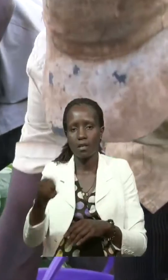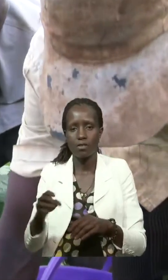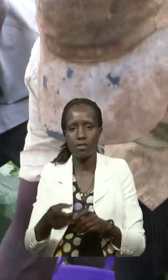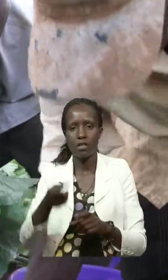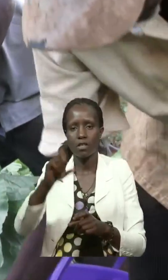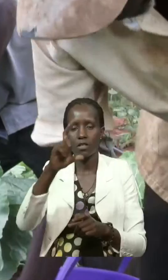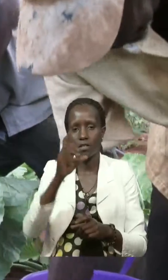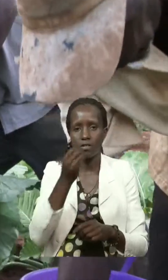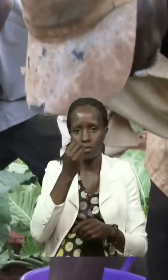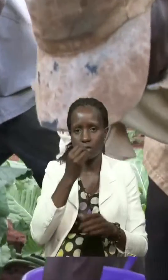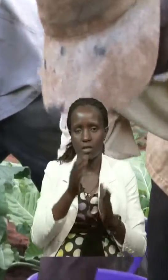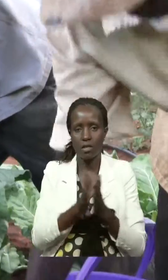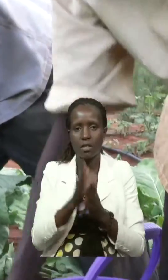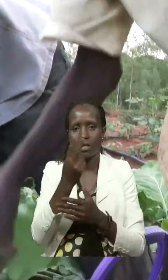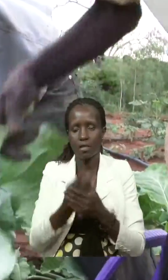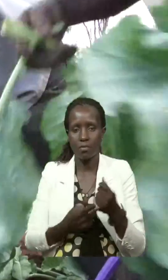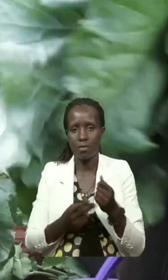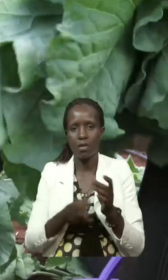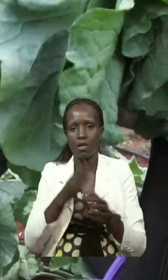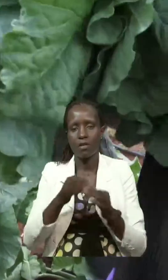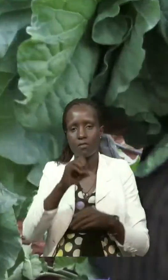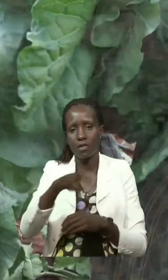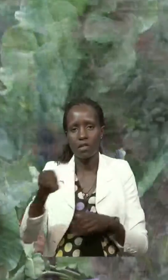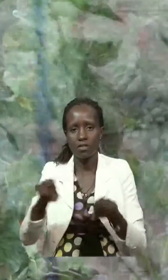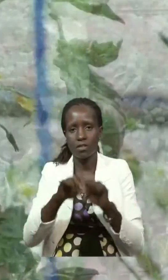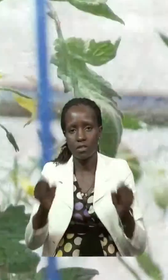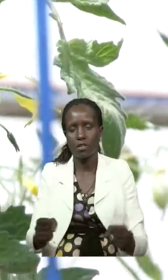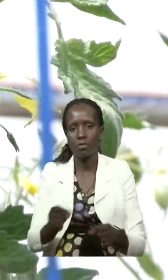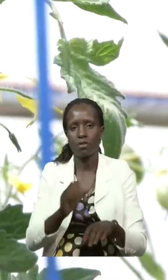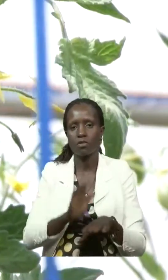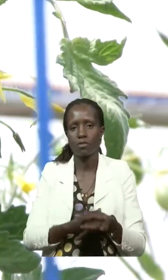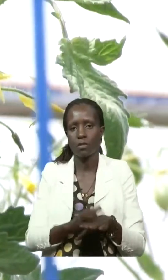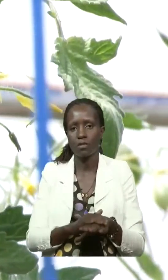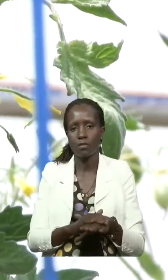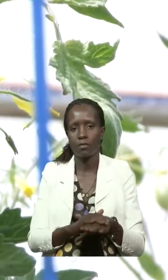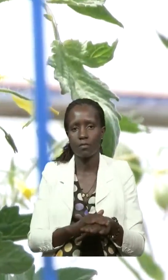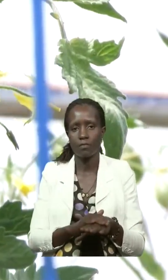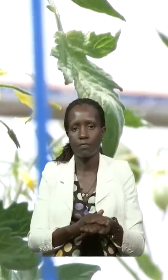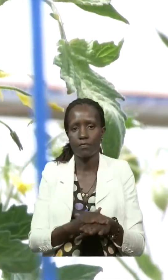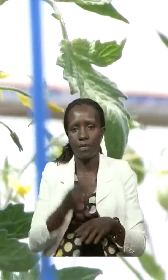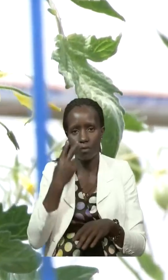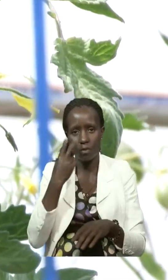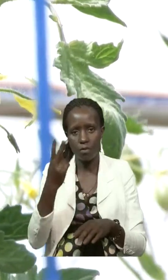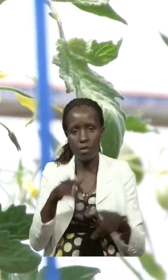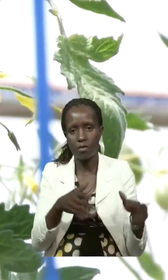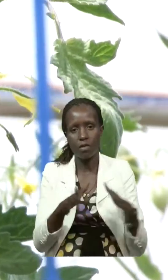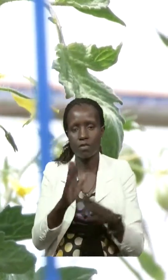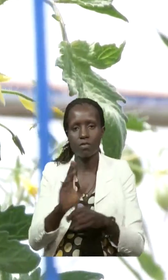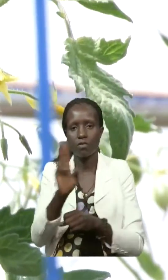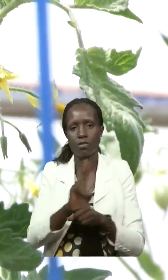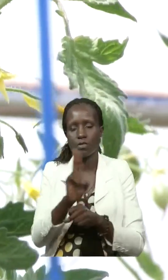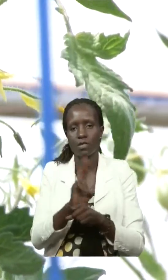Irrigation increases crop yields and even double if the irrigation system is efficient. We are looking at ways